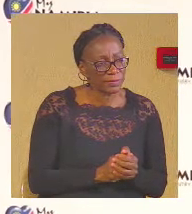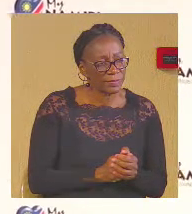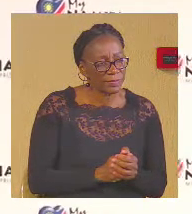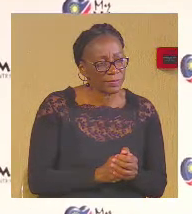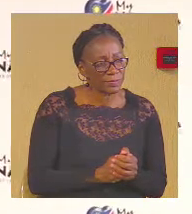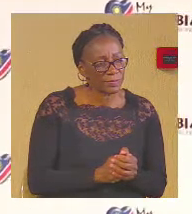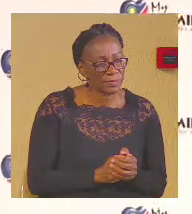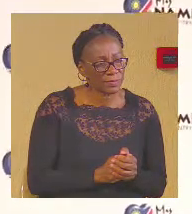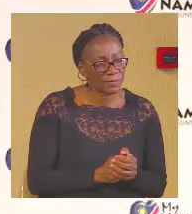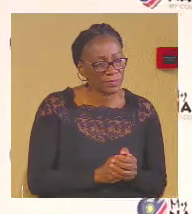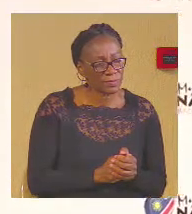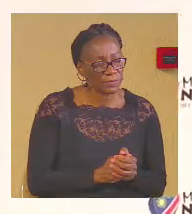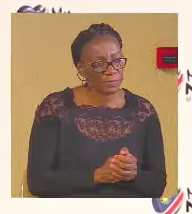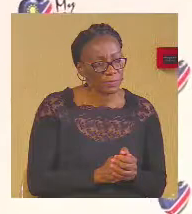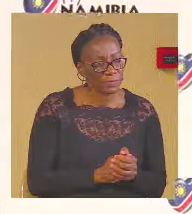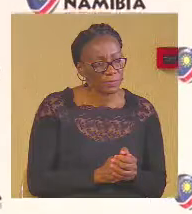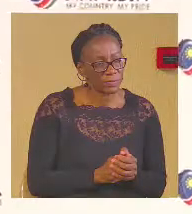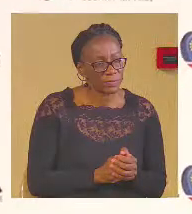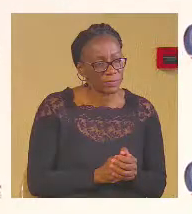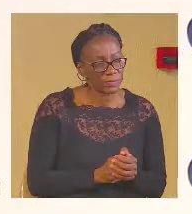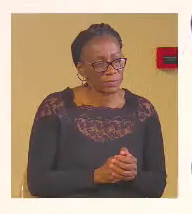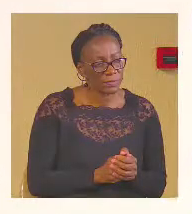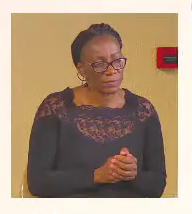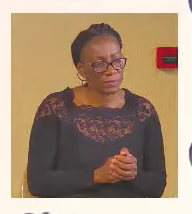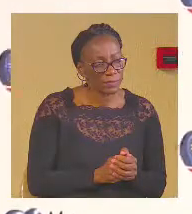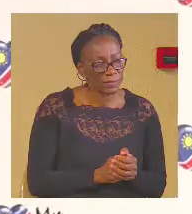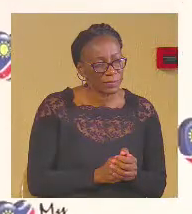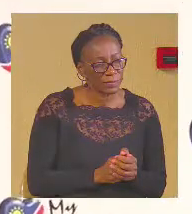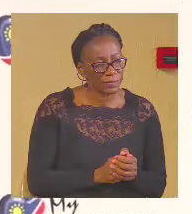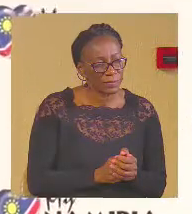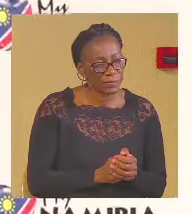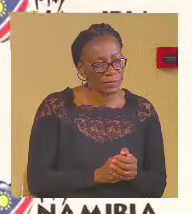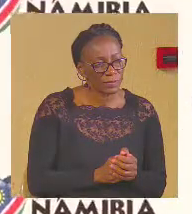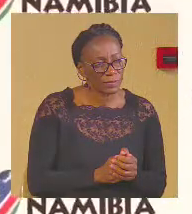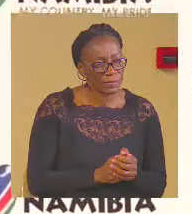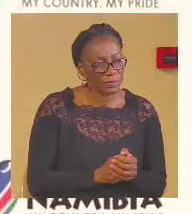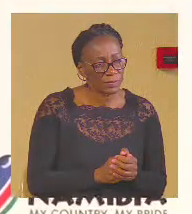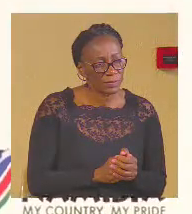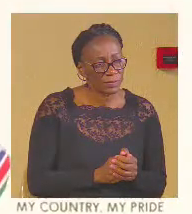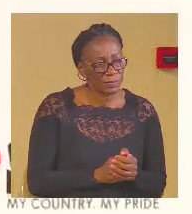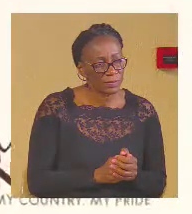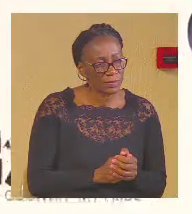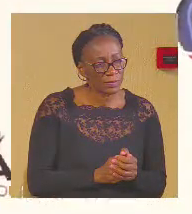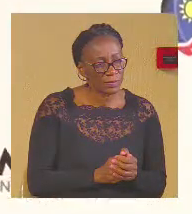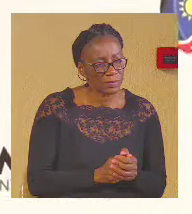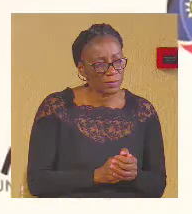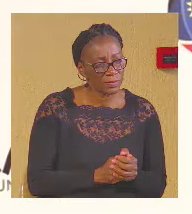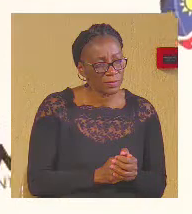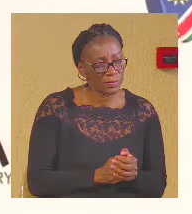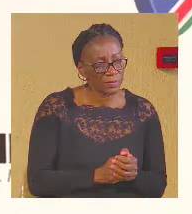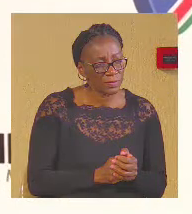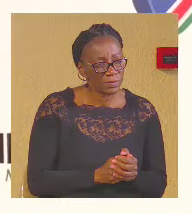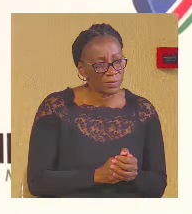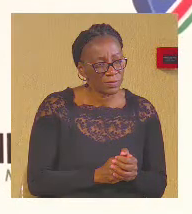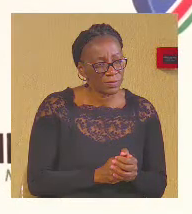I have said it and I'm going to say it again, that our health workers are the tip of the spear. The frontline workers are the tip of the